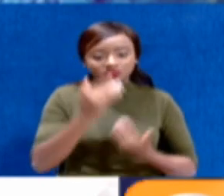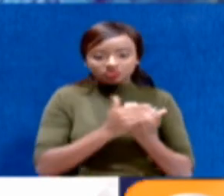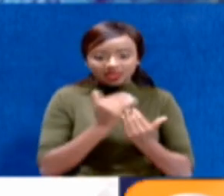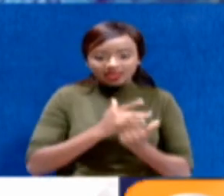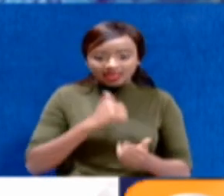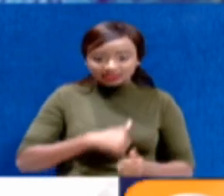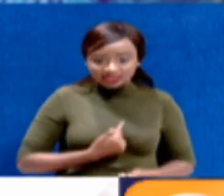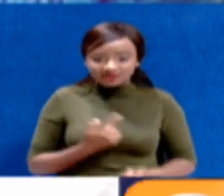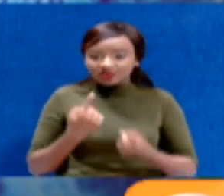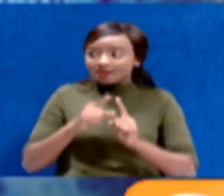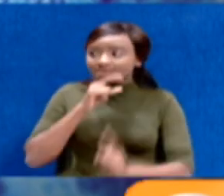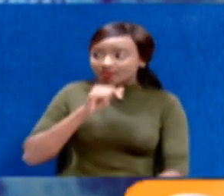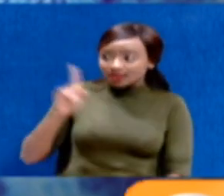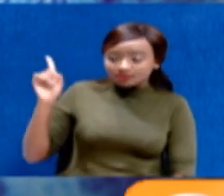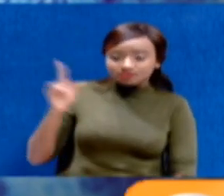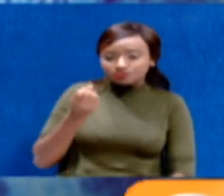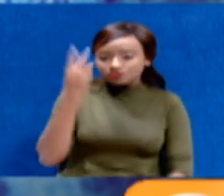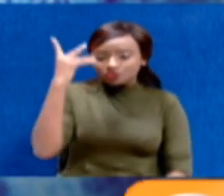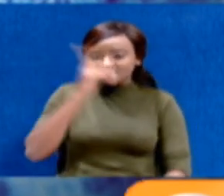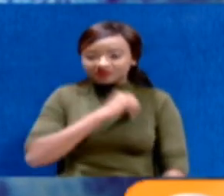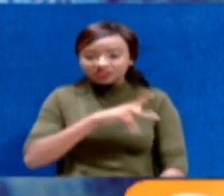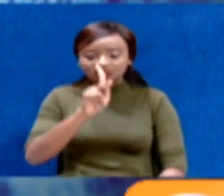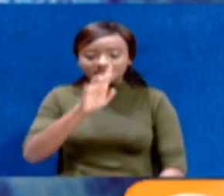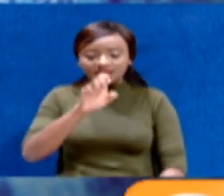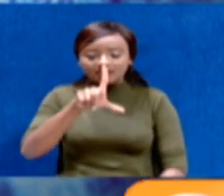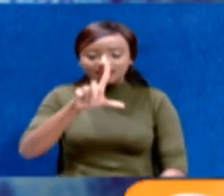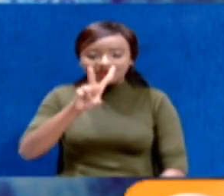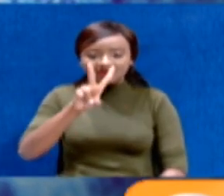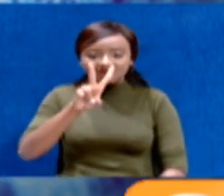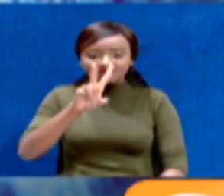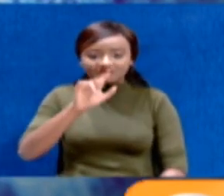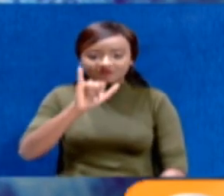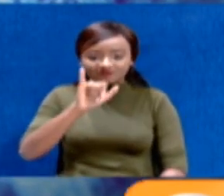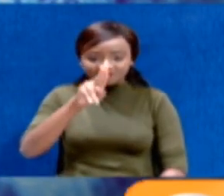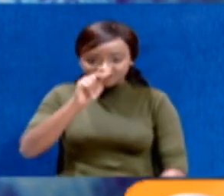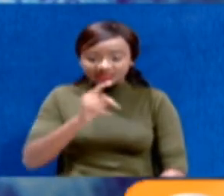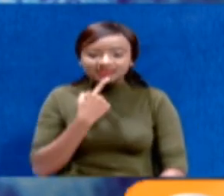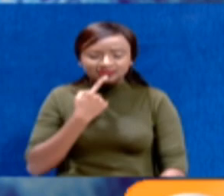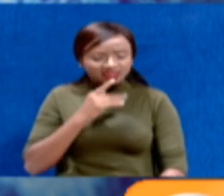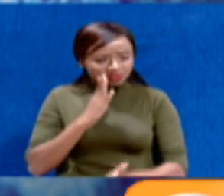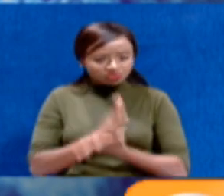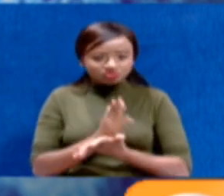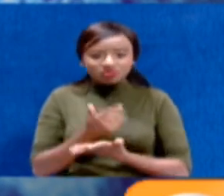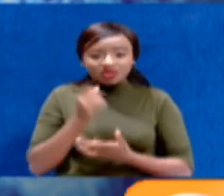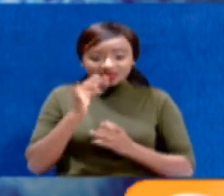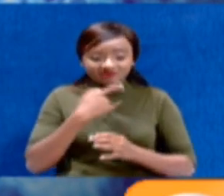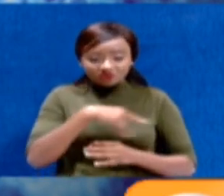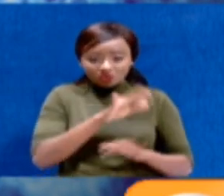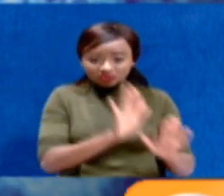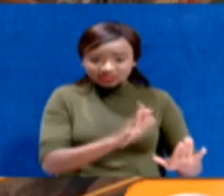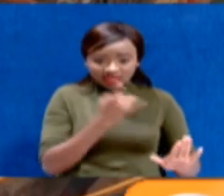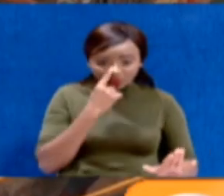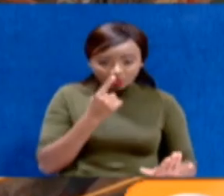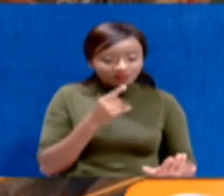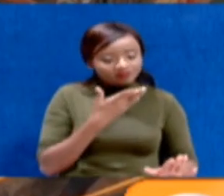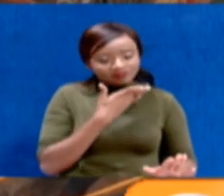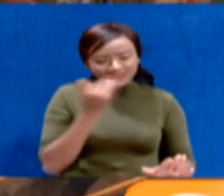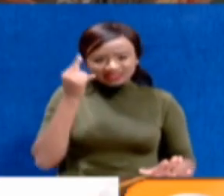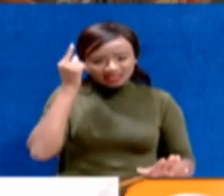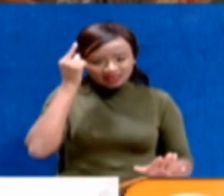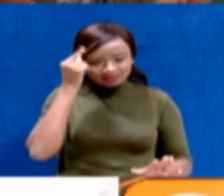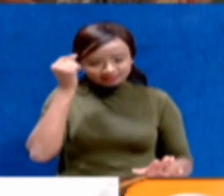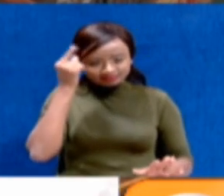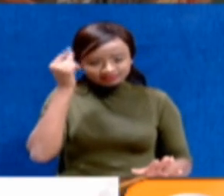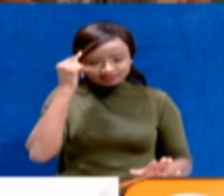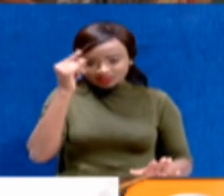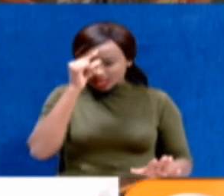too well what it's like to be positive without showing any symptoms. He says achieving home-based care is a tall order. The government should really plan